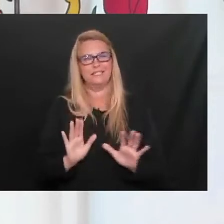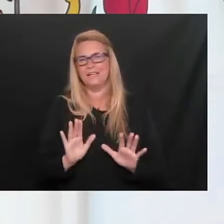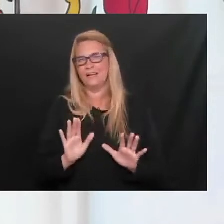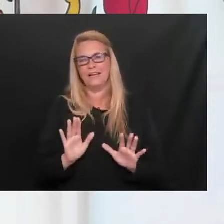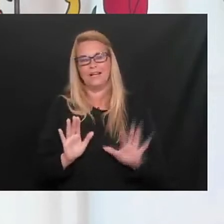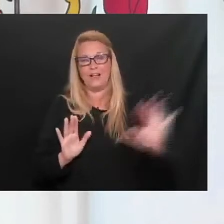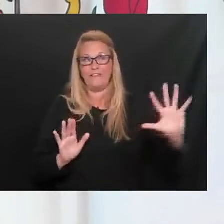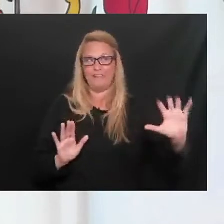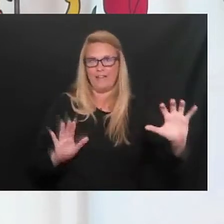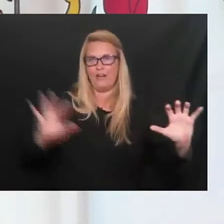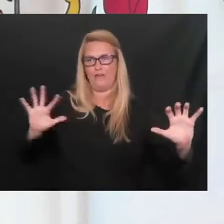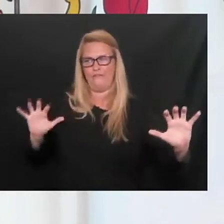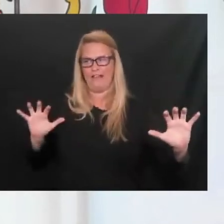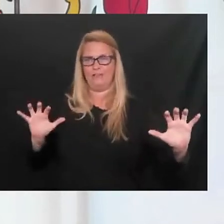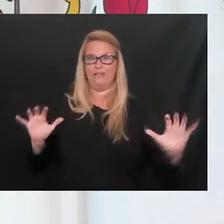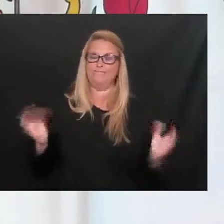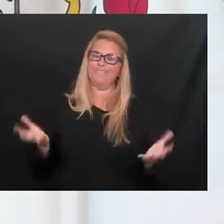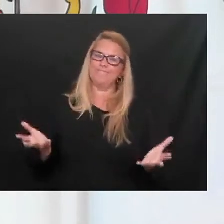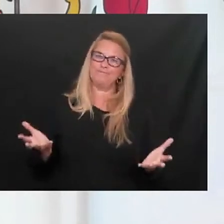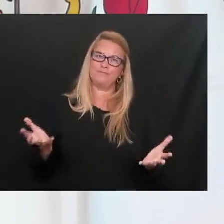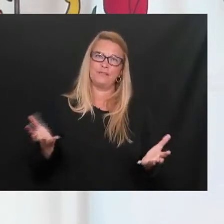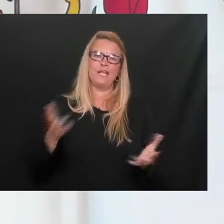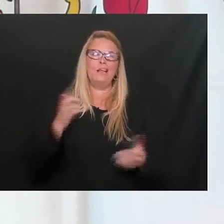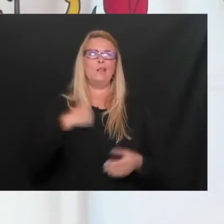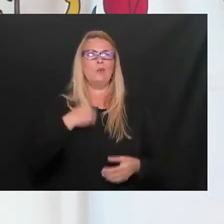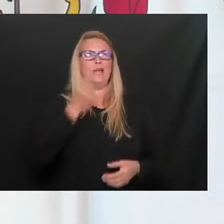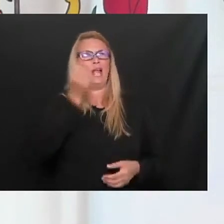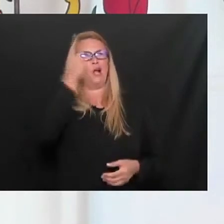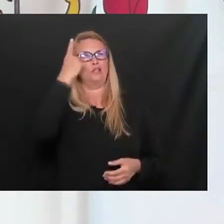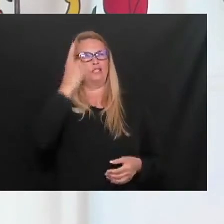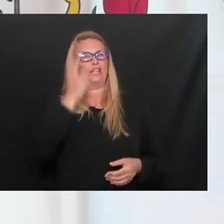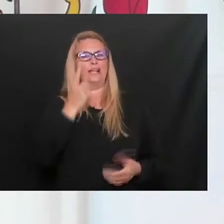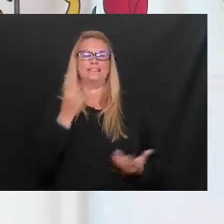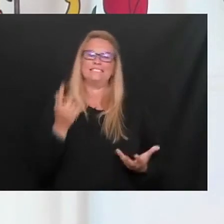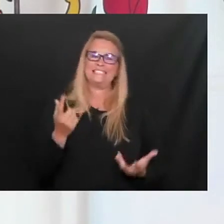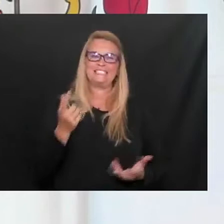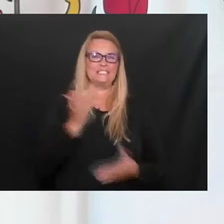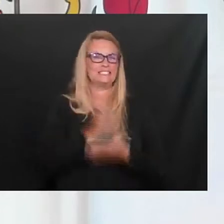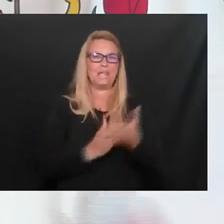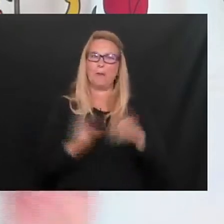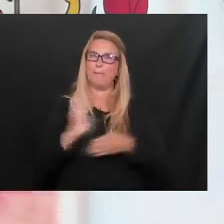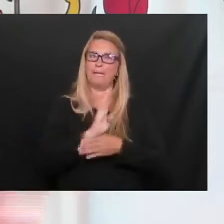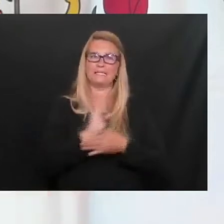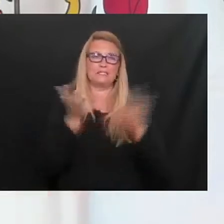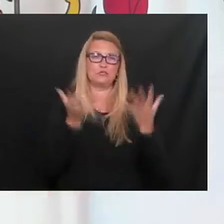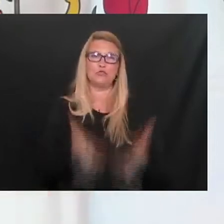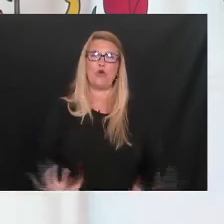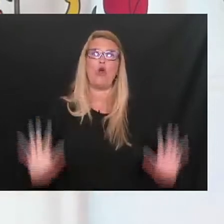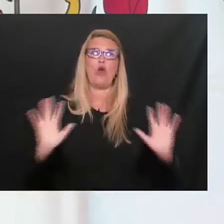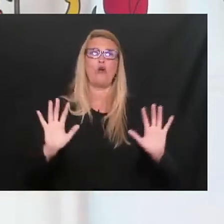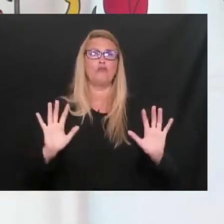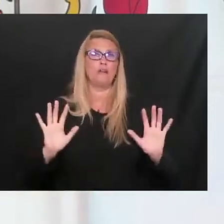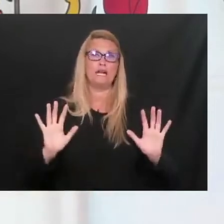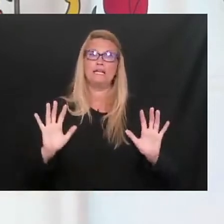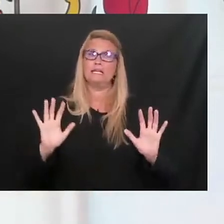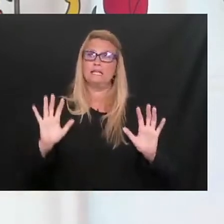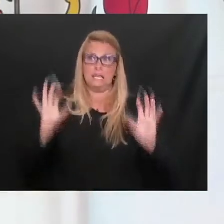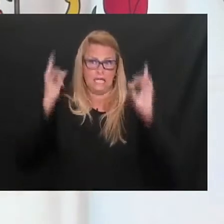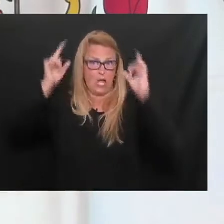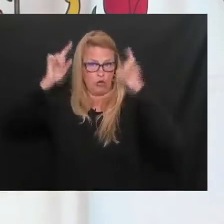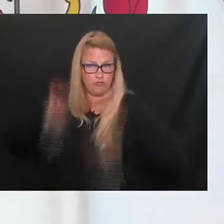additional 500, and everything. And then we realized real fast that some businesses were all in